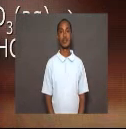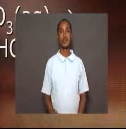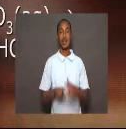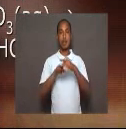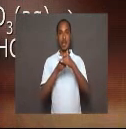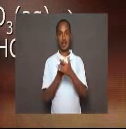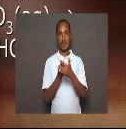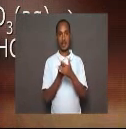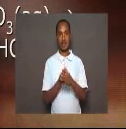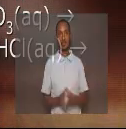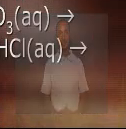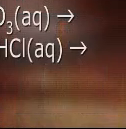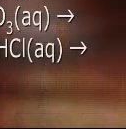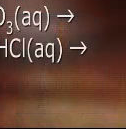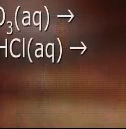Begin.